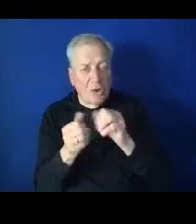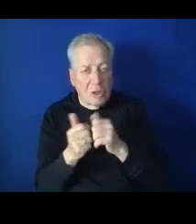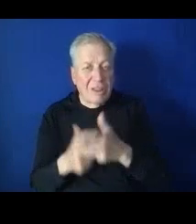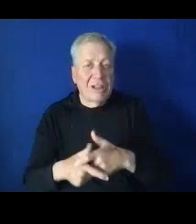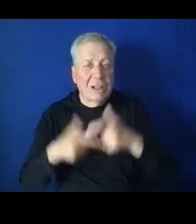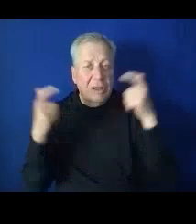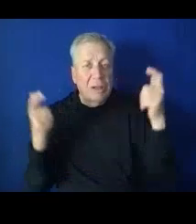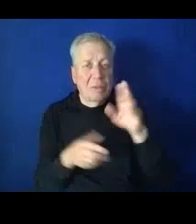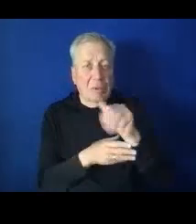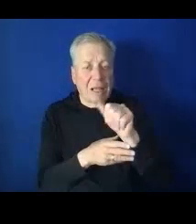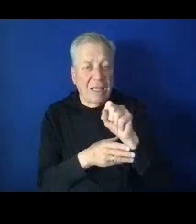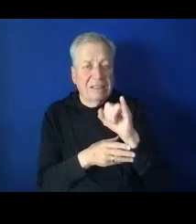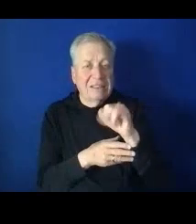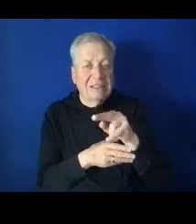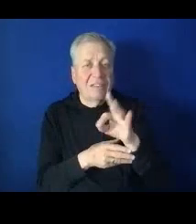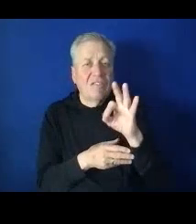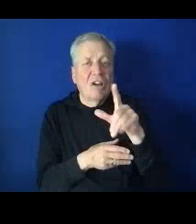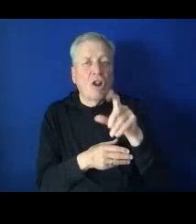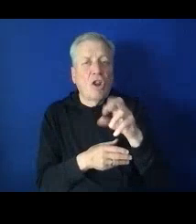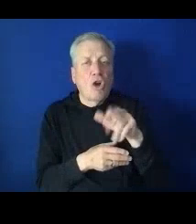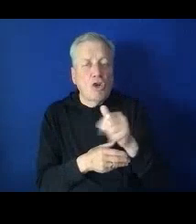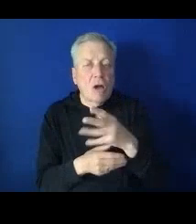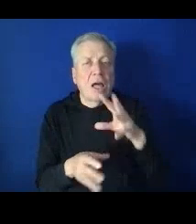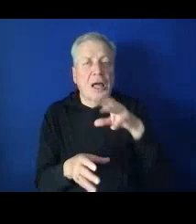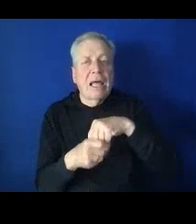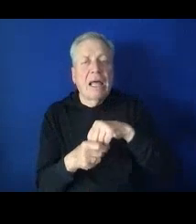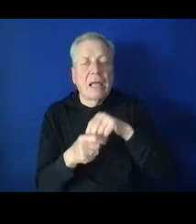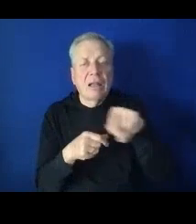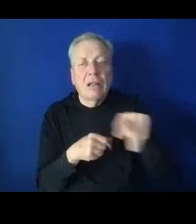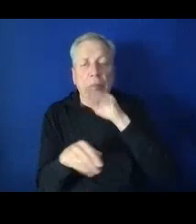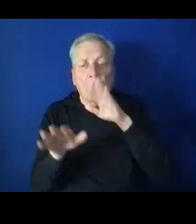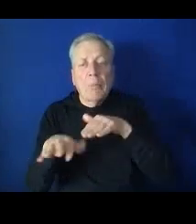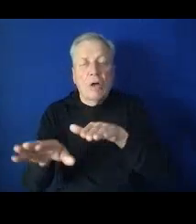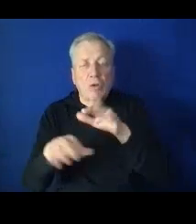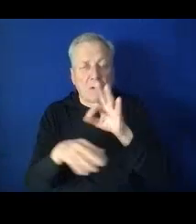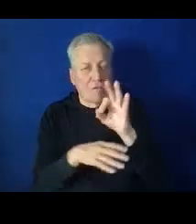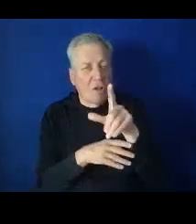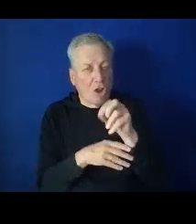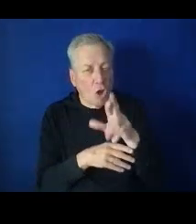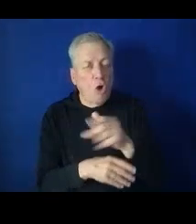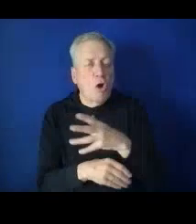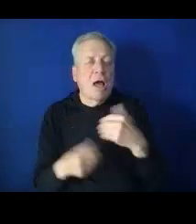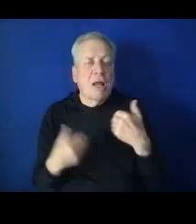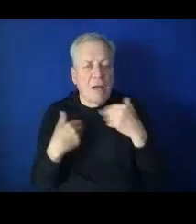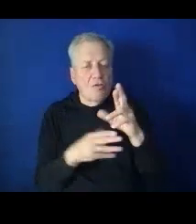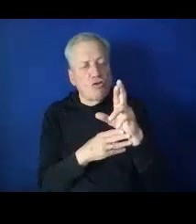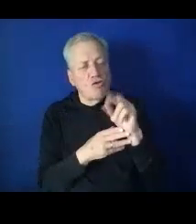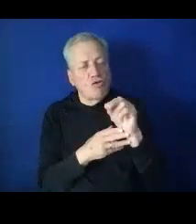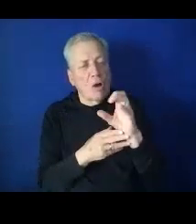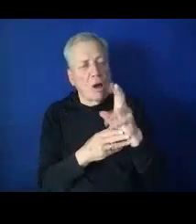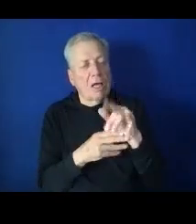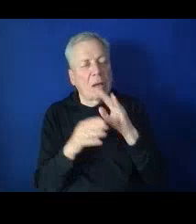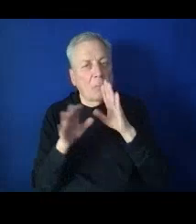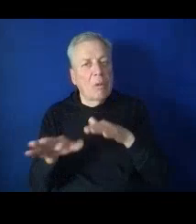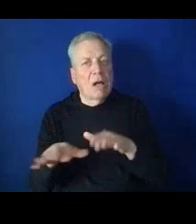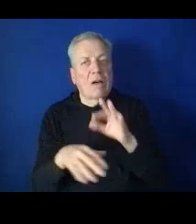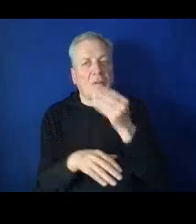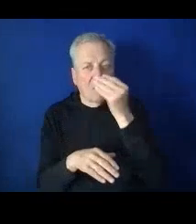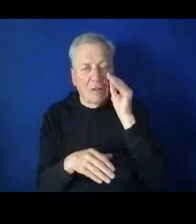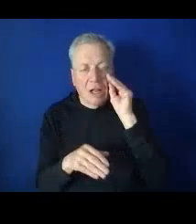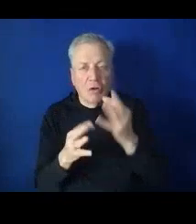and Beckler is the edge of the Intermountain Flora. And then we also have Rocky Mountain, just general Rocky Mountain Flora